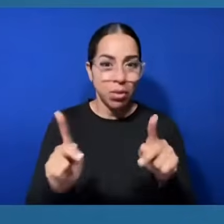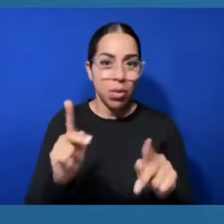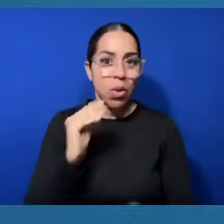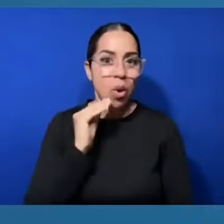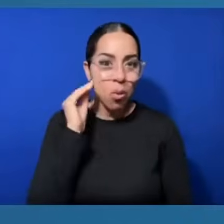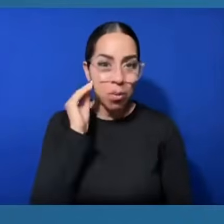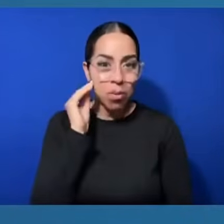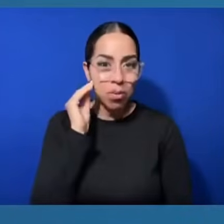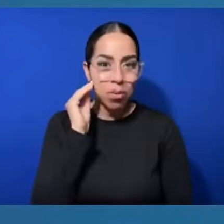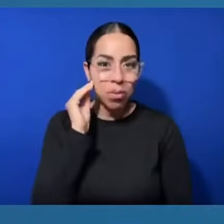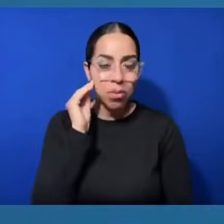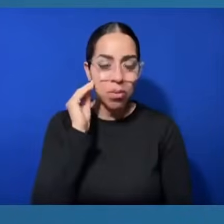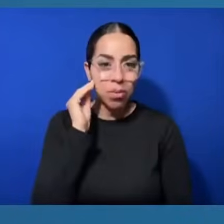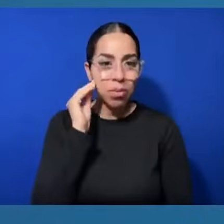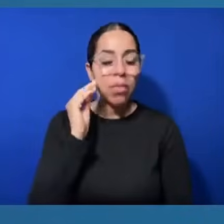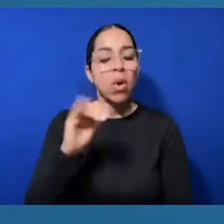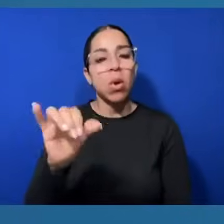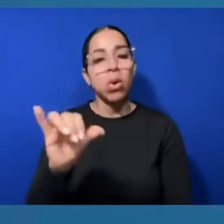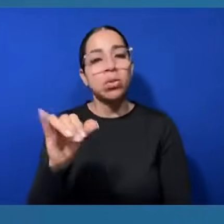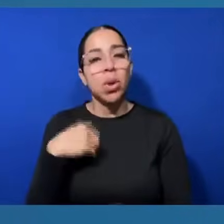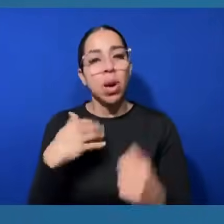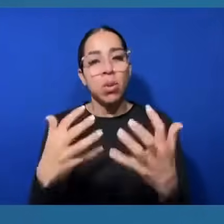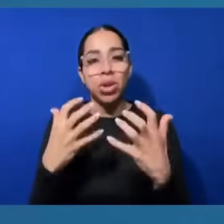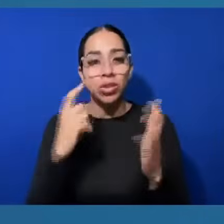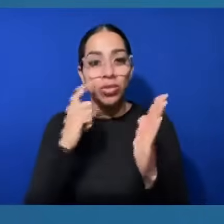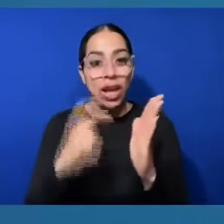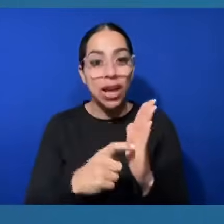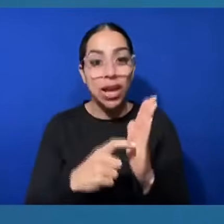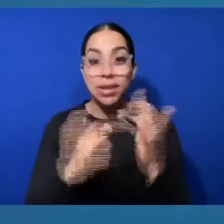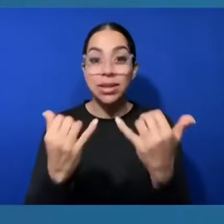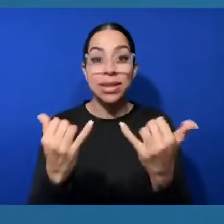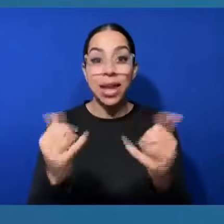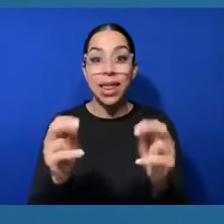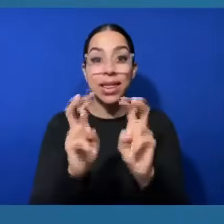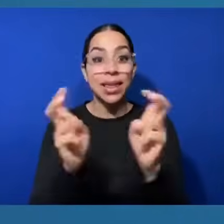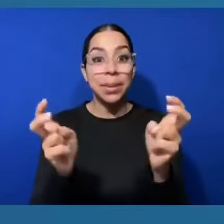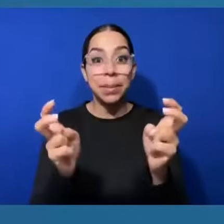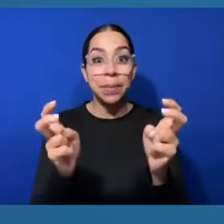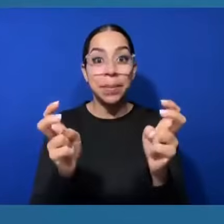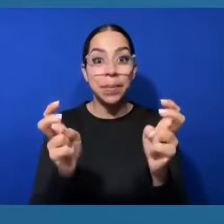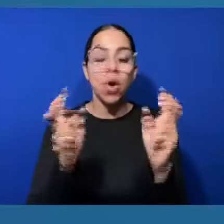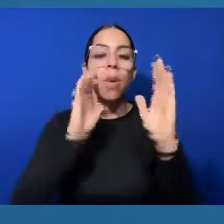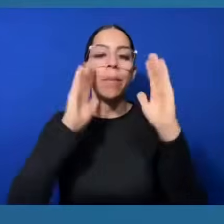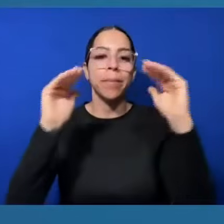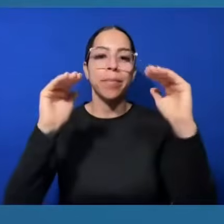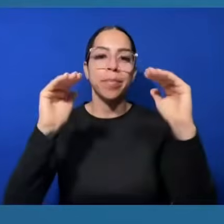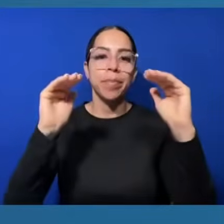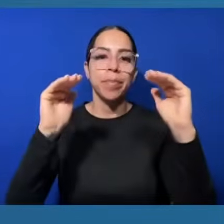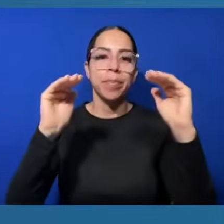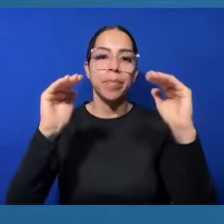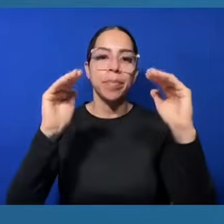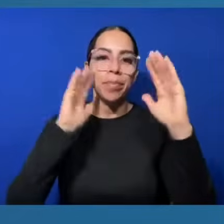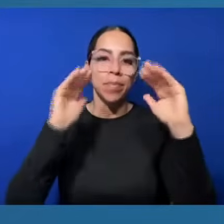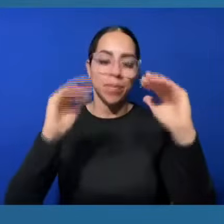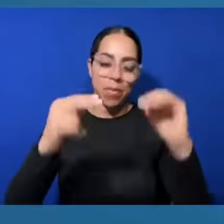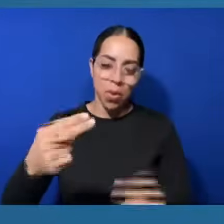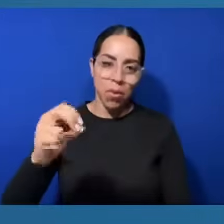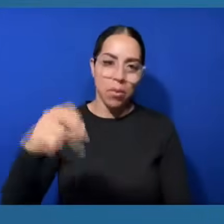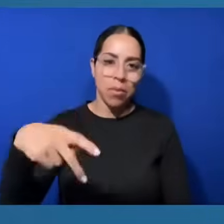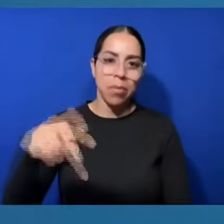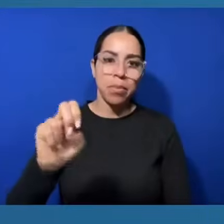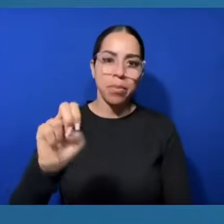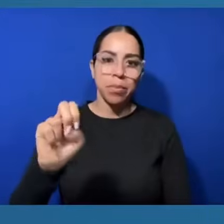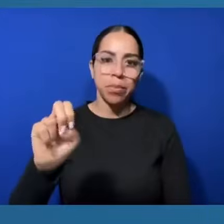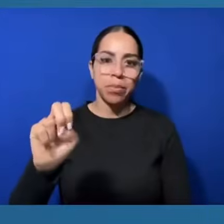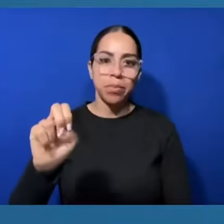And I want to also just recognize that today's theme is the hope. The hope to make sure